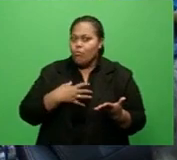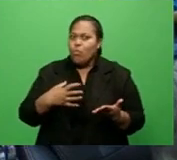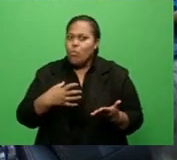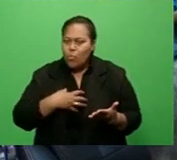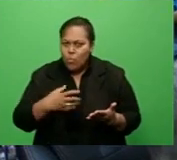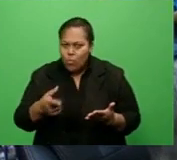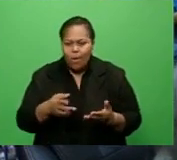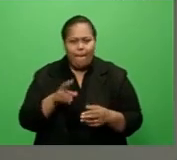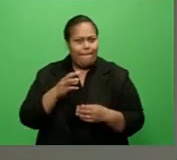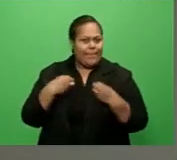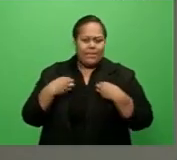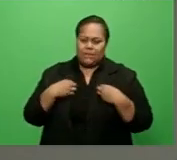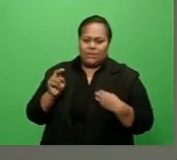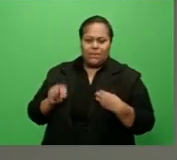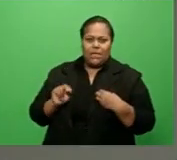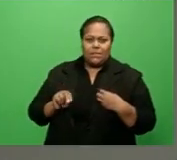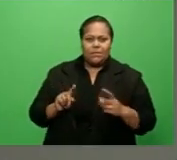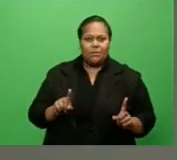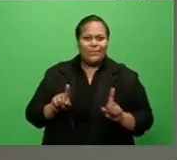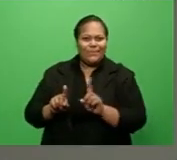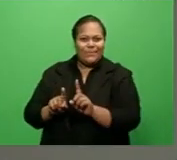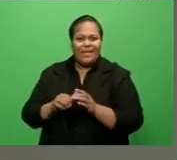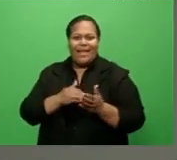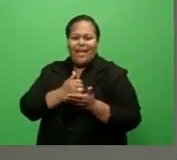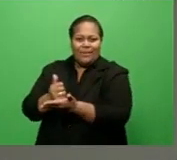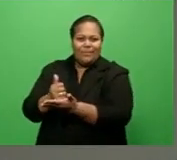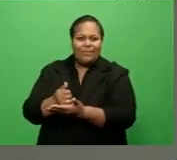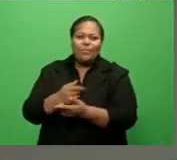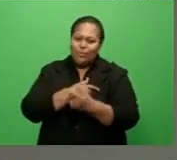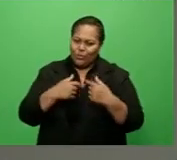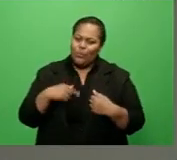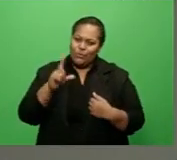industry needs them. We've done a full review and